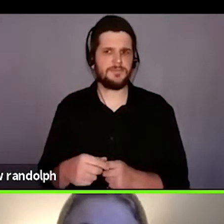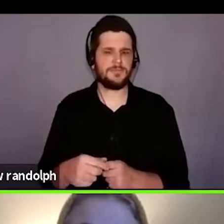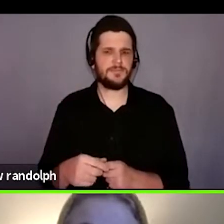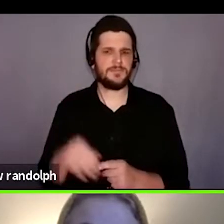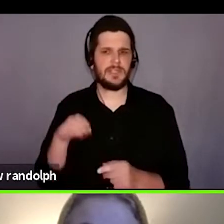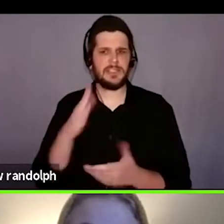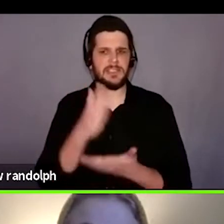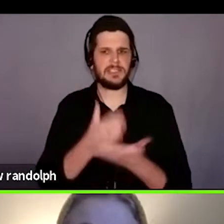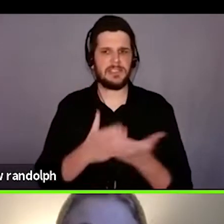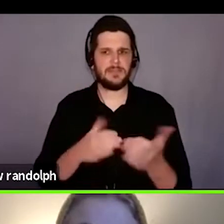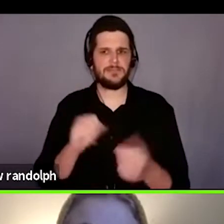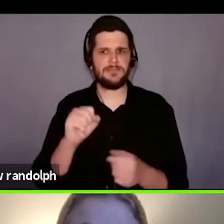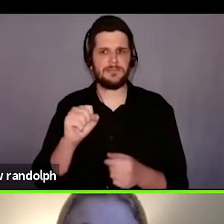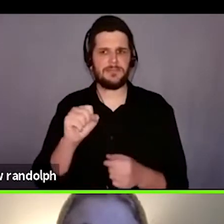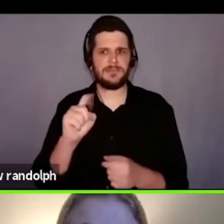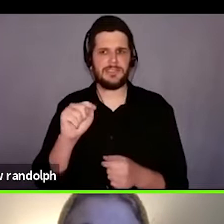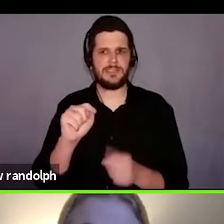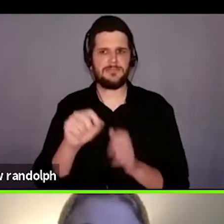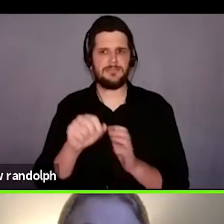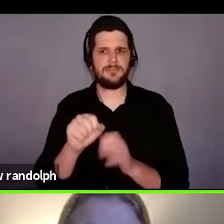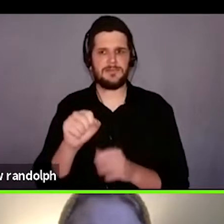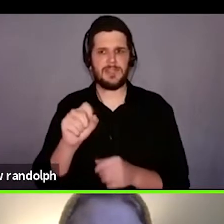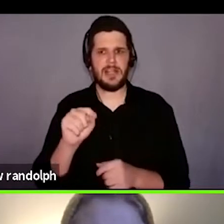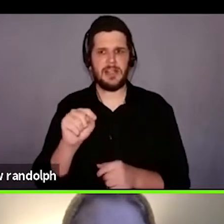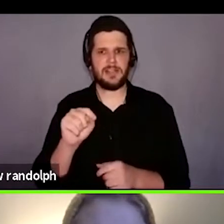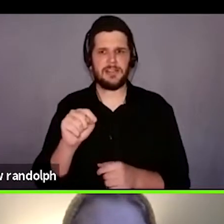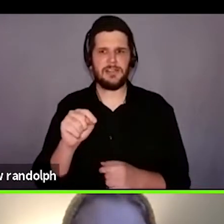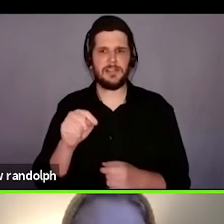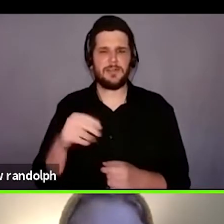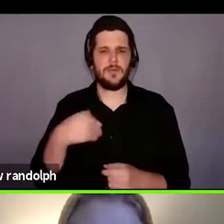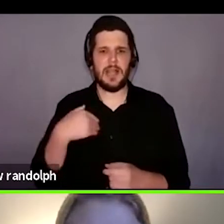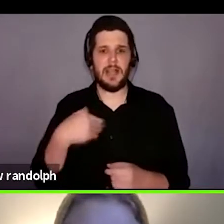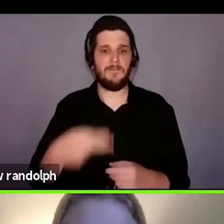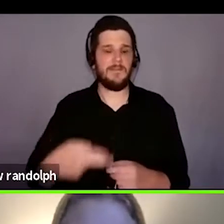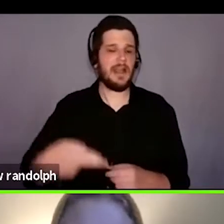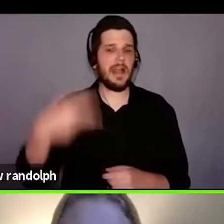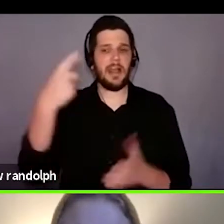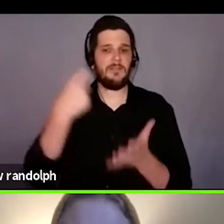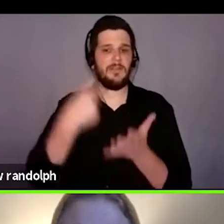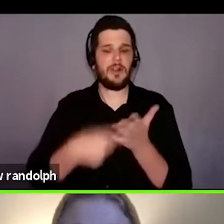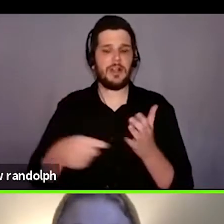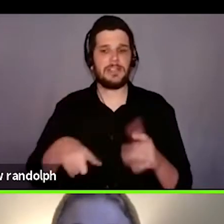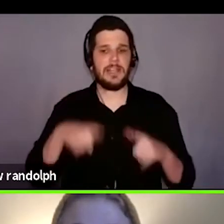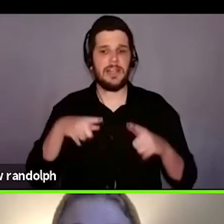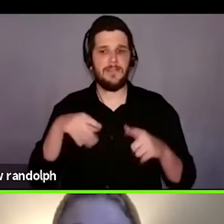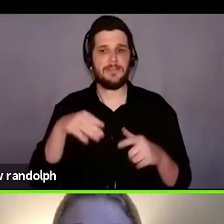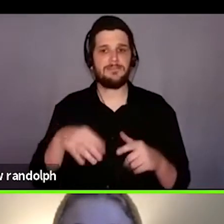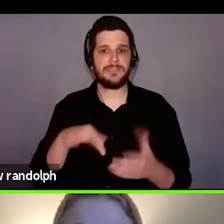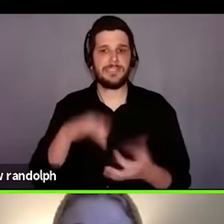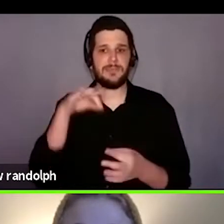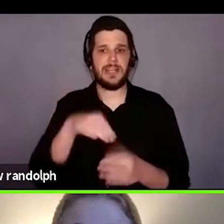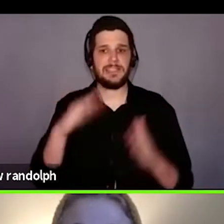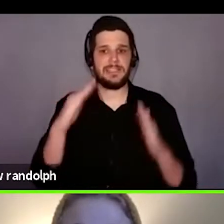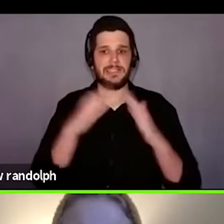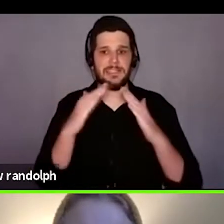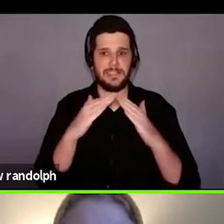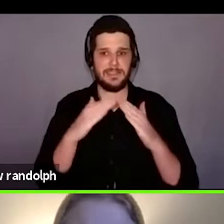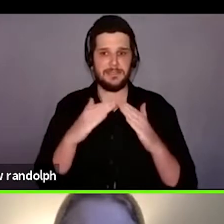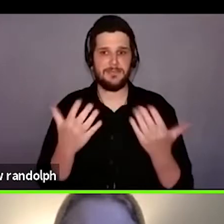in some statistics, we also have some of the higher costs of living, especially in cities. I